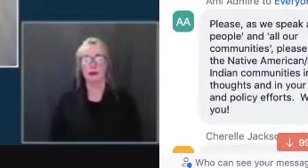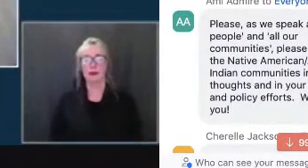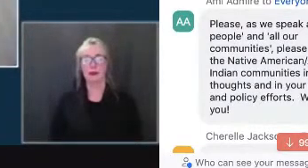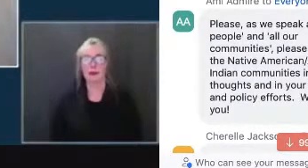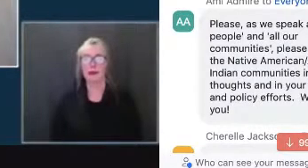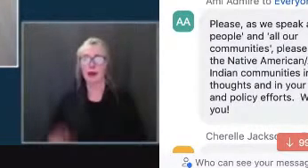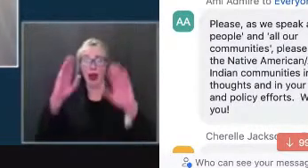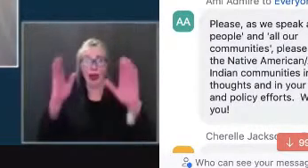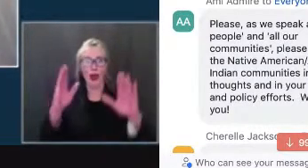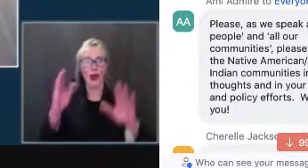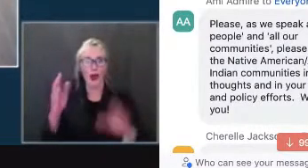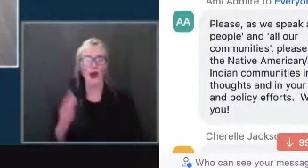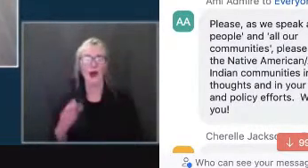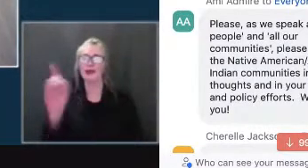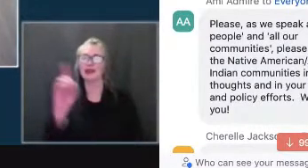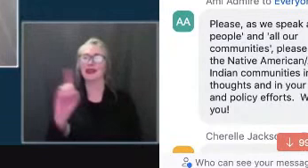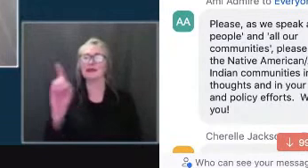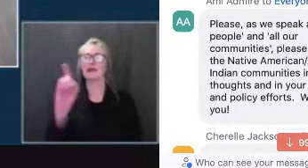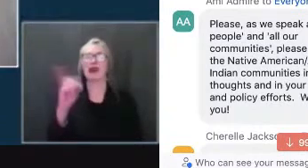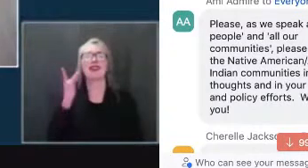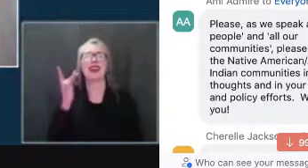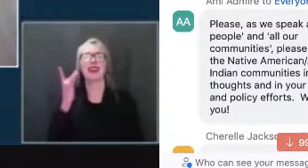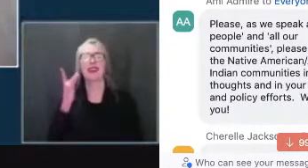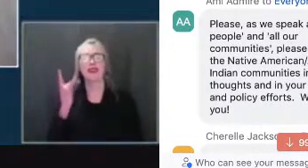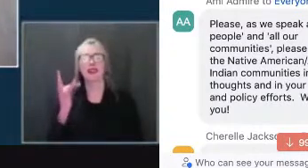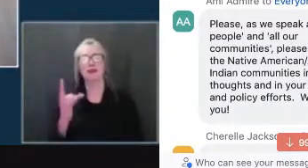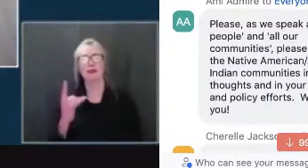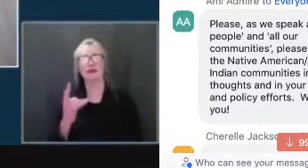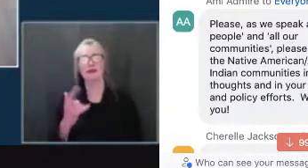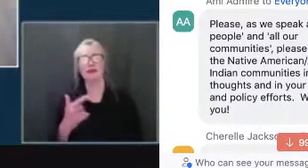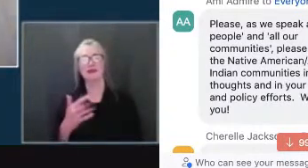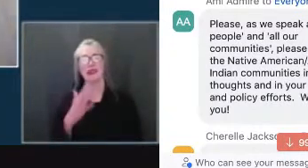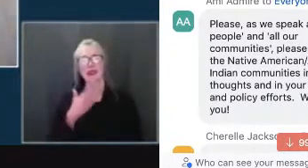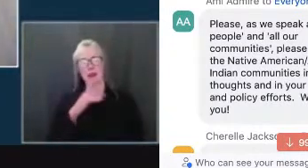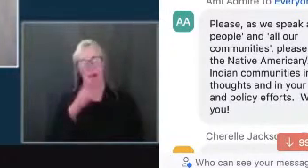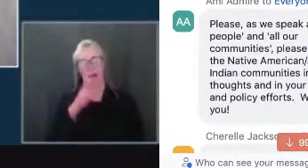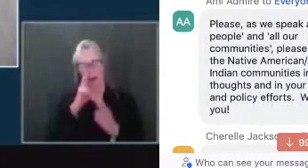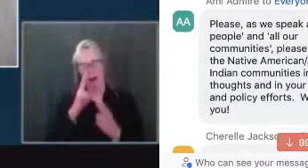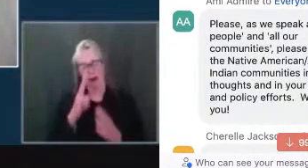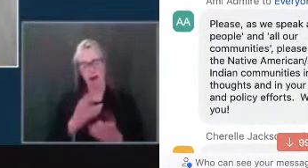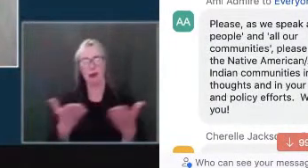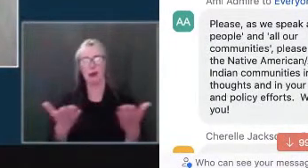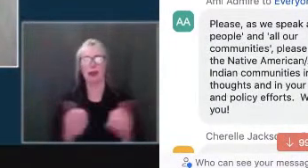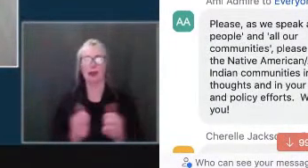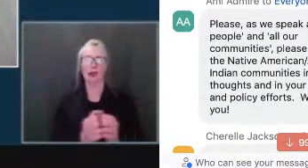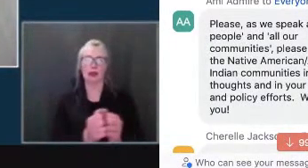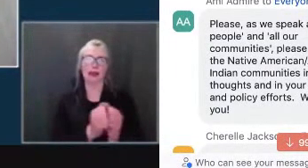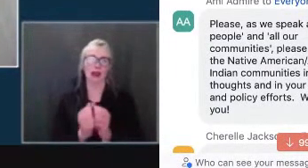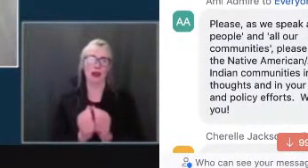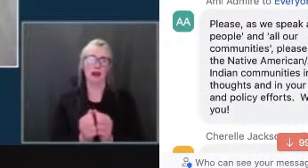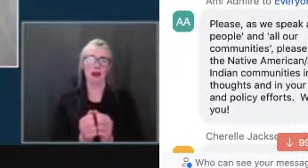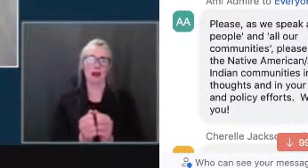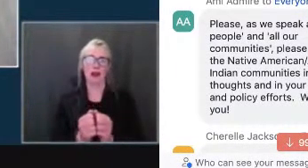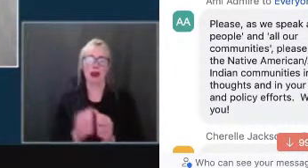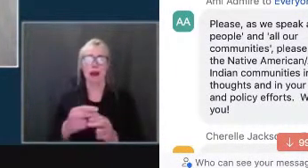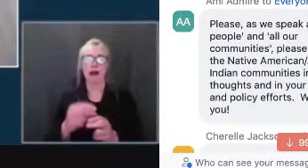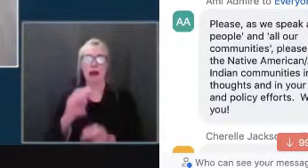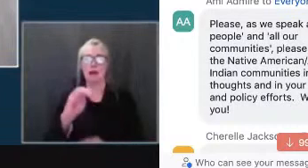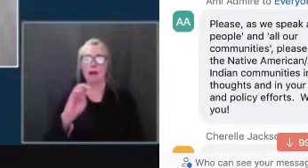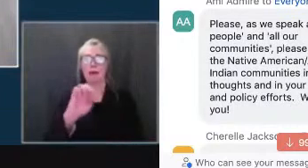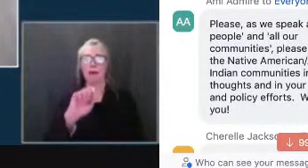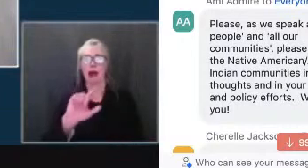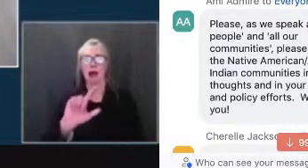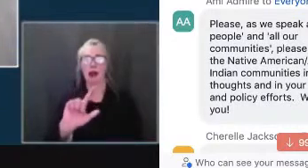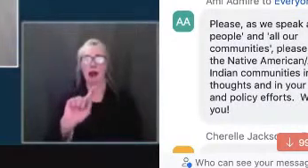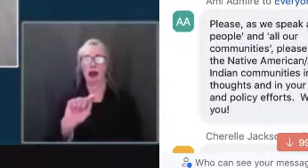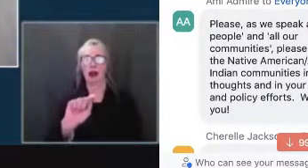Hello, California Democrats. It's an honor to be here with you today. My name is Michael Tubbs, and I'm a son of Stockton